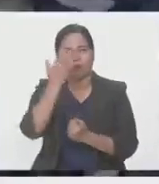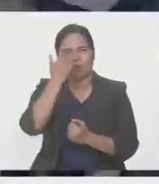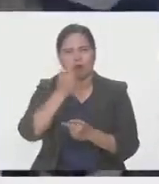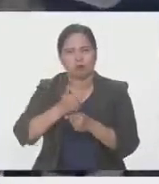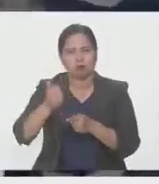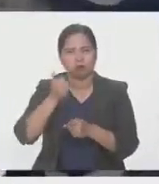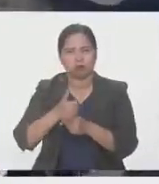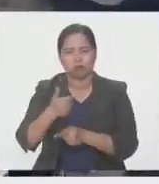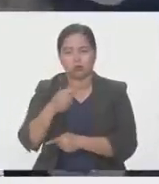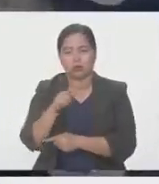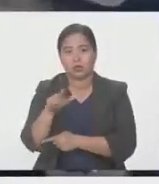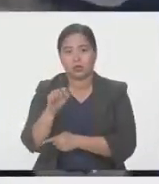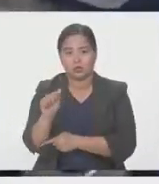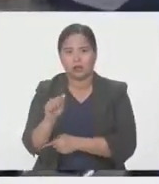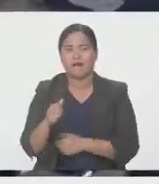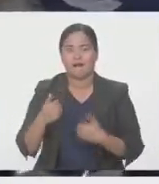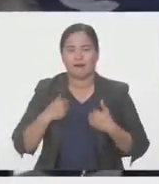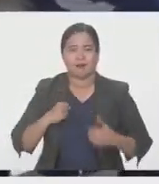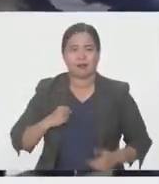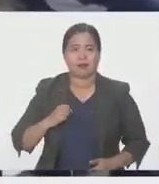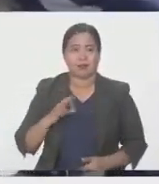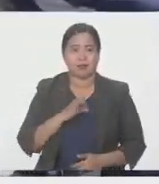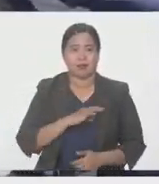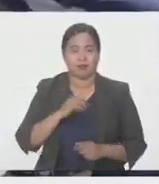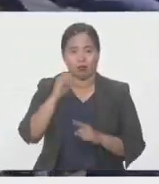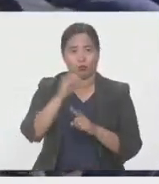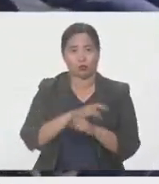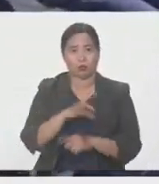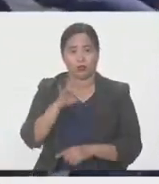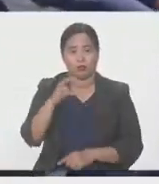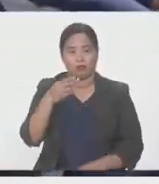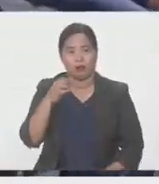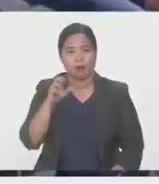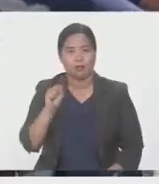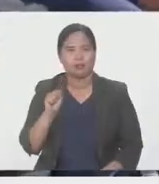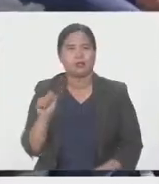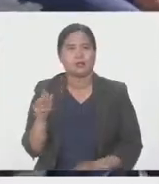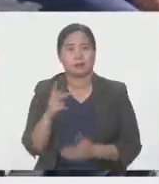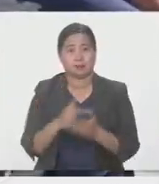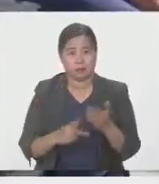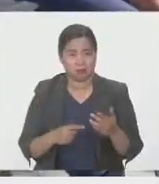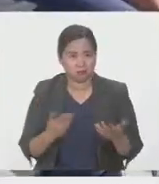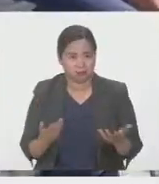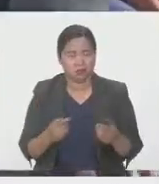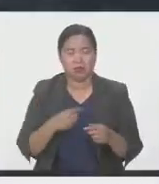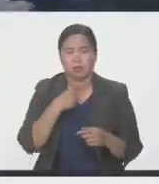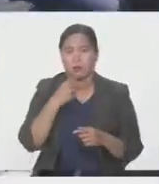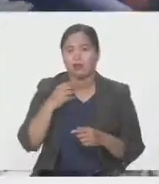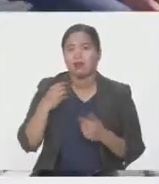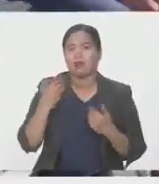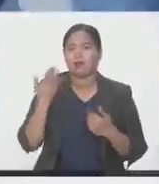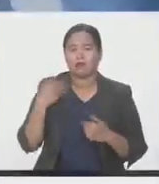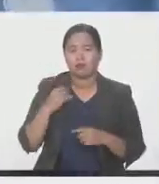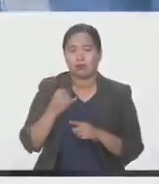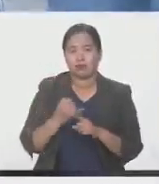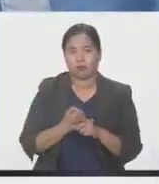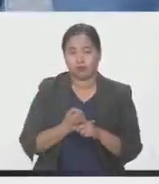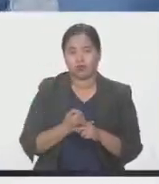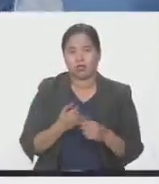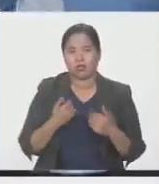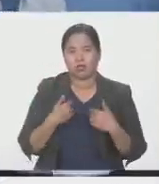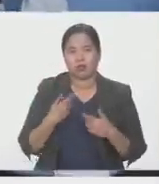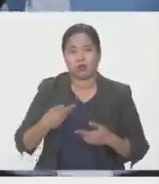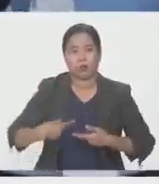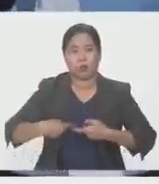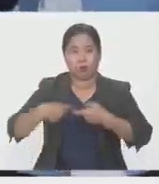involving Gaza-based staff in the October 7 Hamas attack. In January, Australia, along with 15 other partners, froze funding